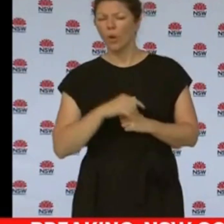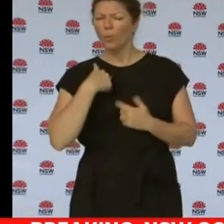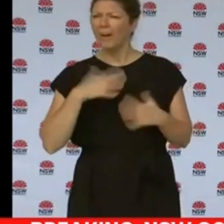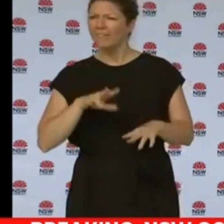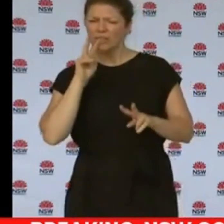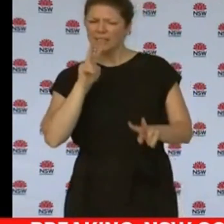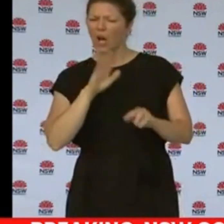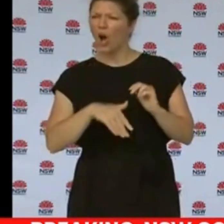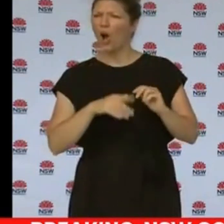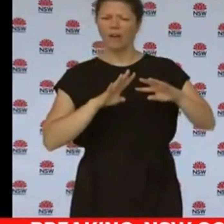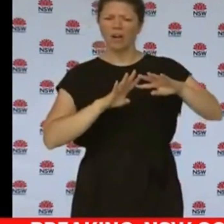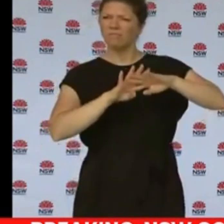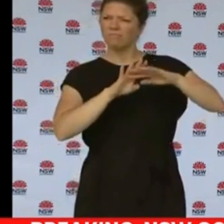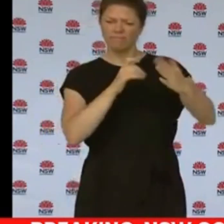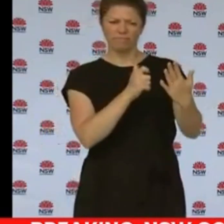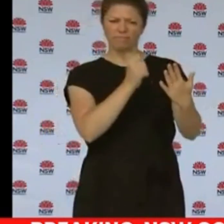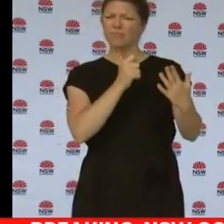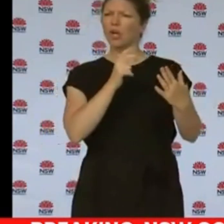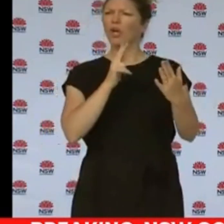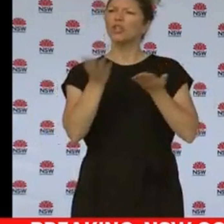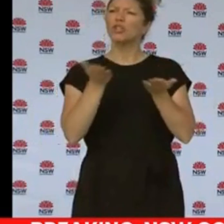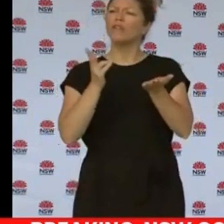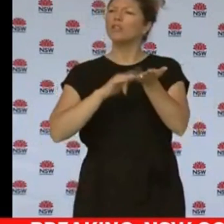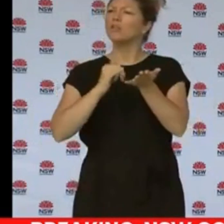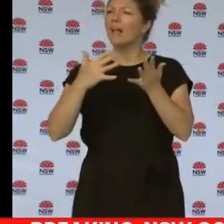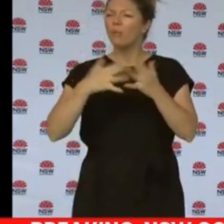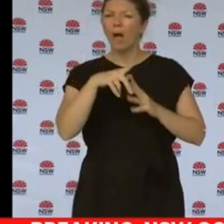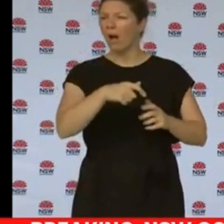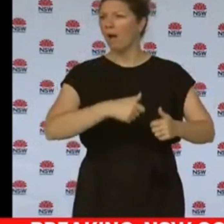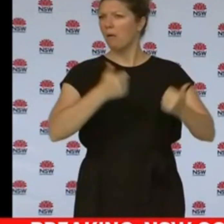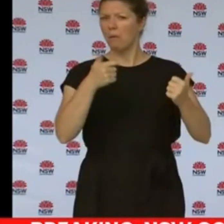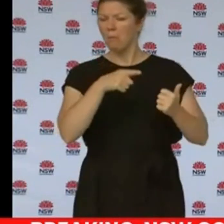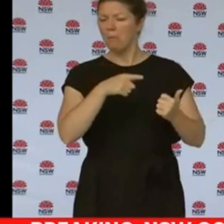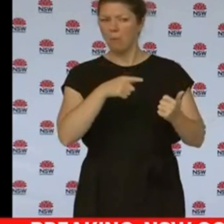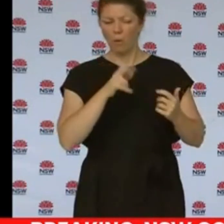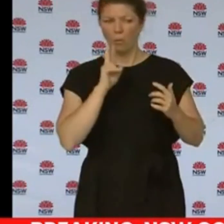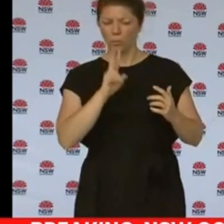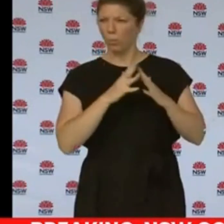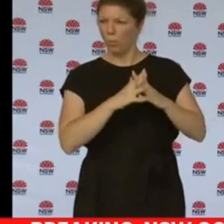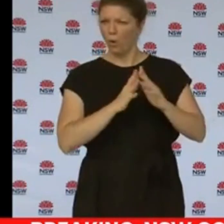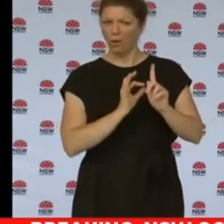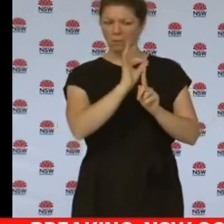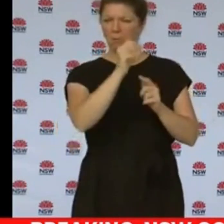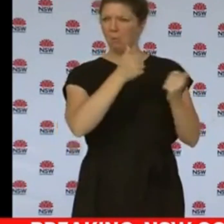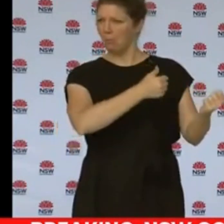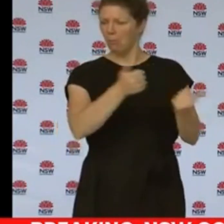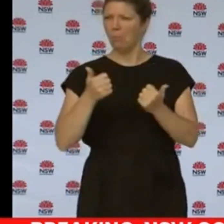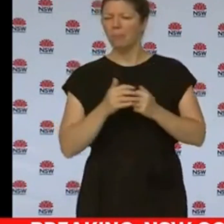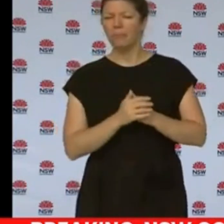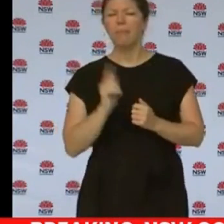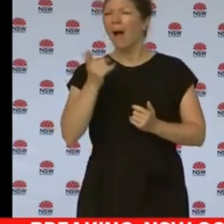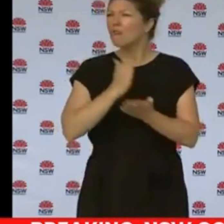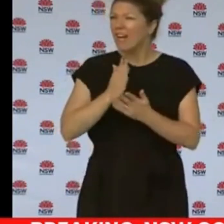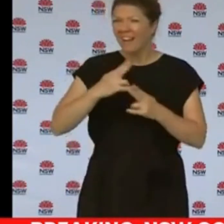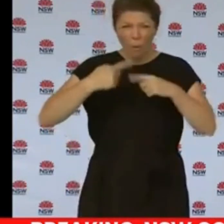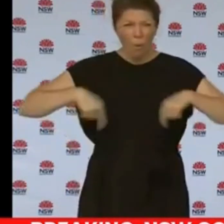as businesses with the Service New South Wales app. But certainly that's a watching brief. But can I say, it's not just for businesses, it's for all of us as individuals